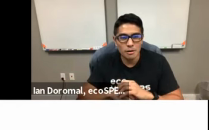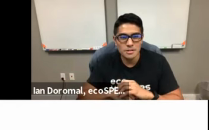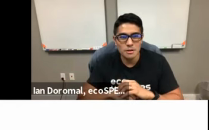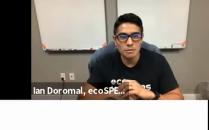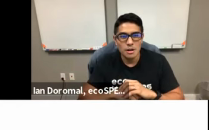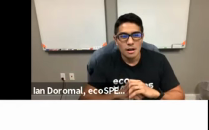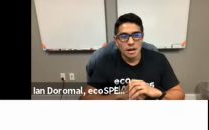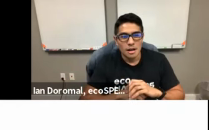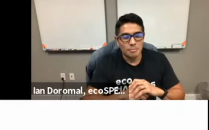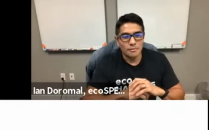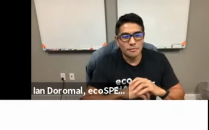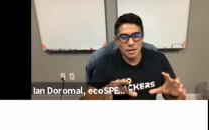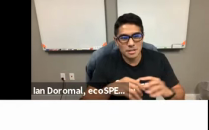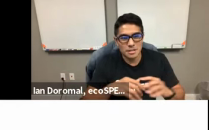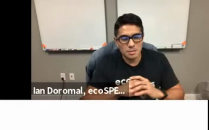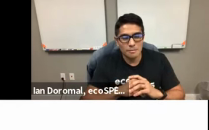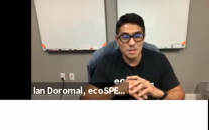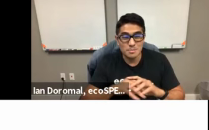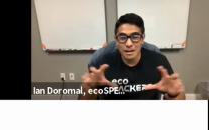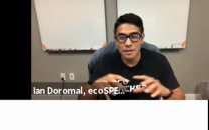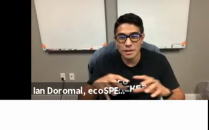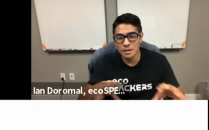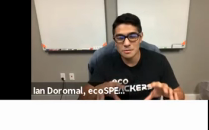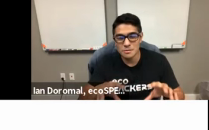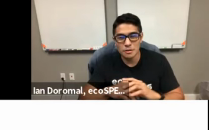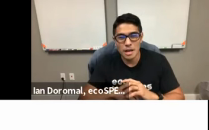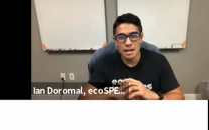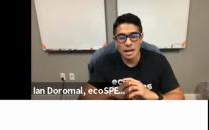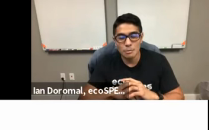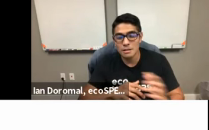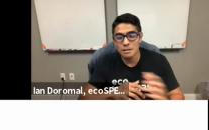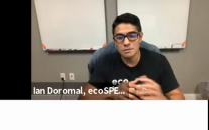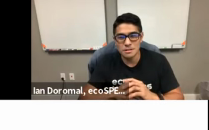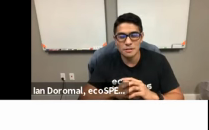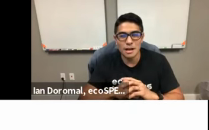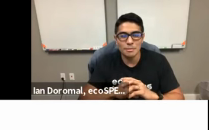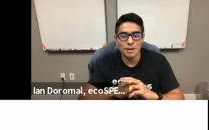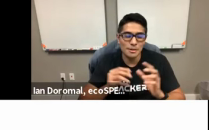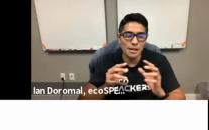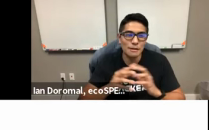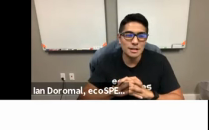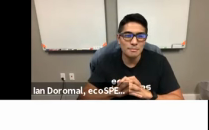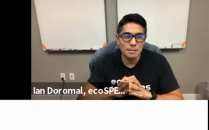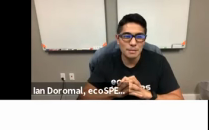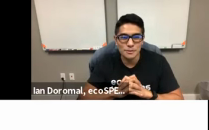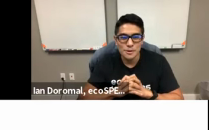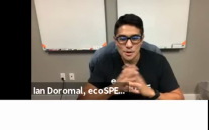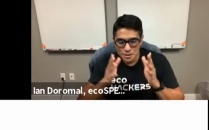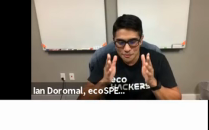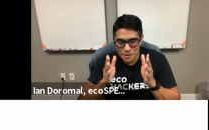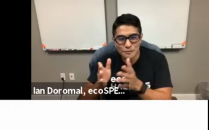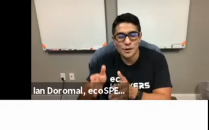find different partners. So, but for us, this problem is big enough that we can sort of do that. And we had the resources to do that. But I would tell